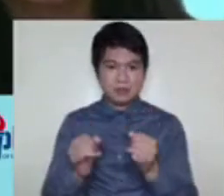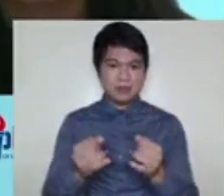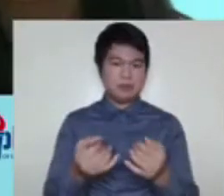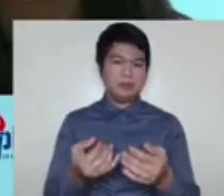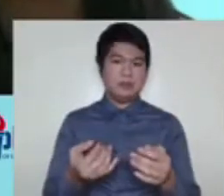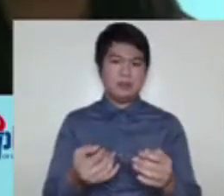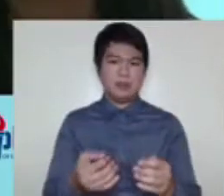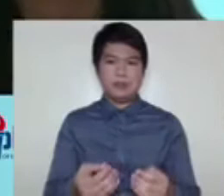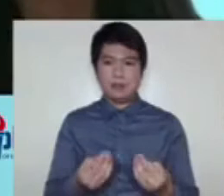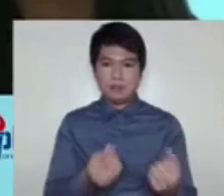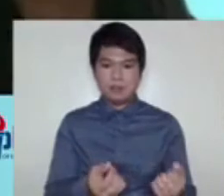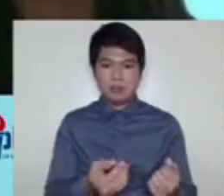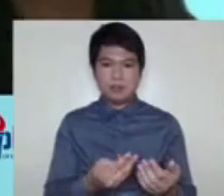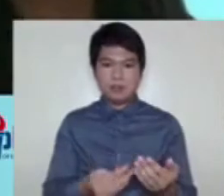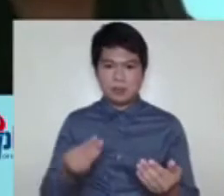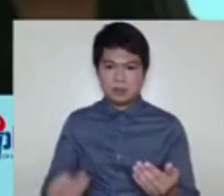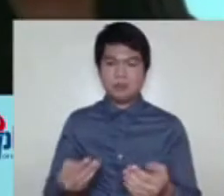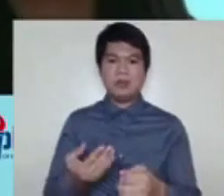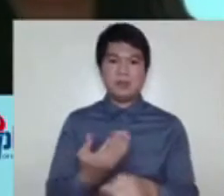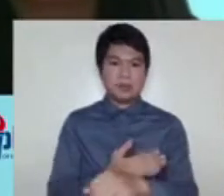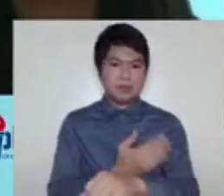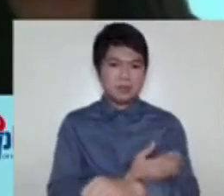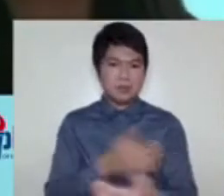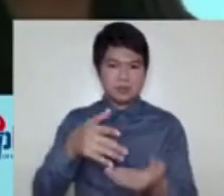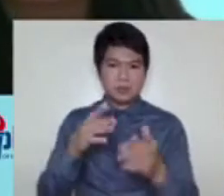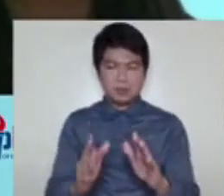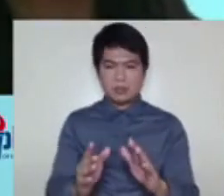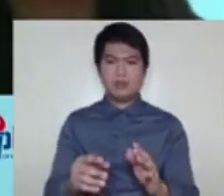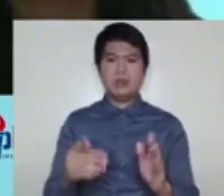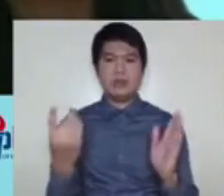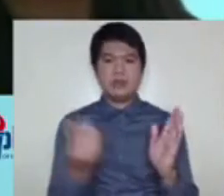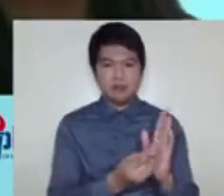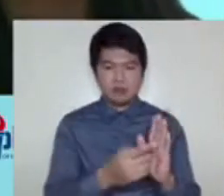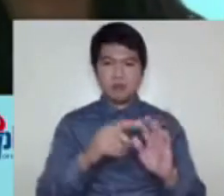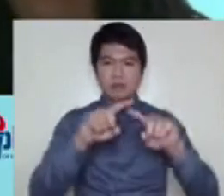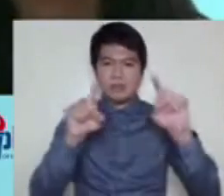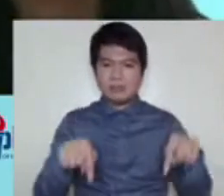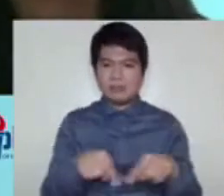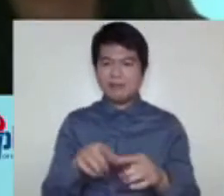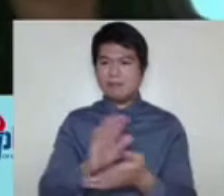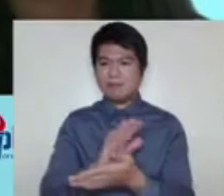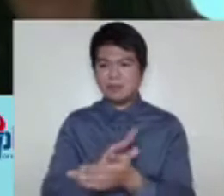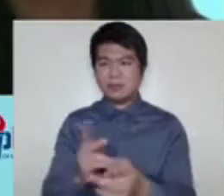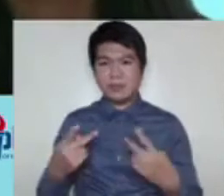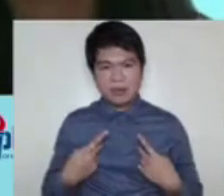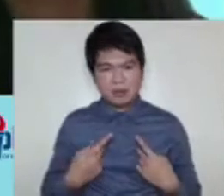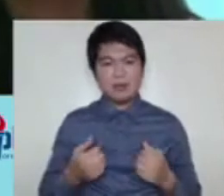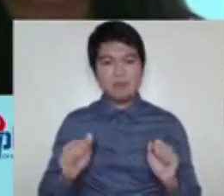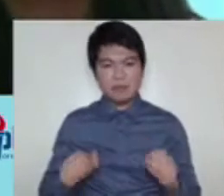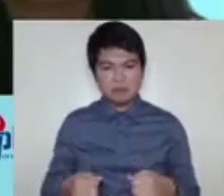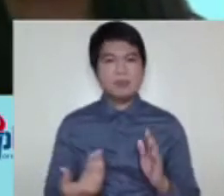or enhancement, or other documentation that you have that may reflect